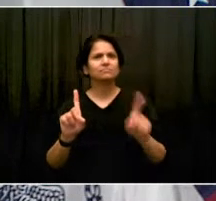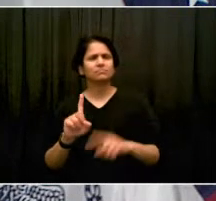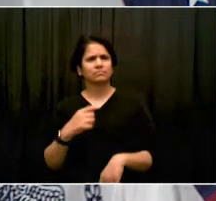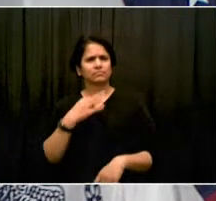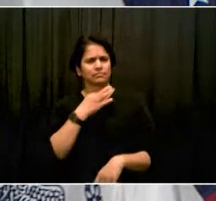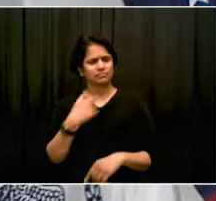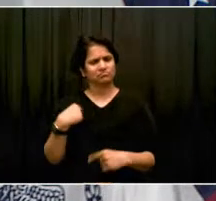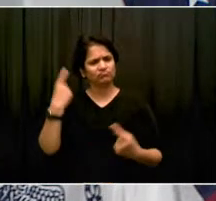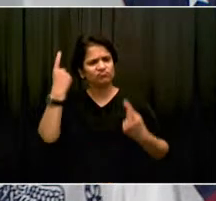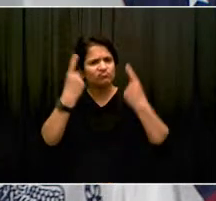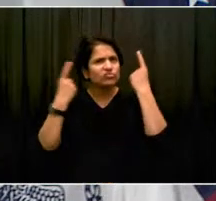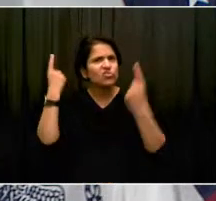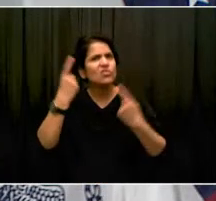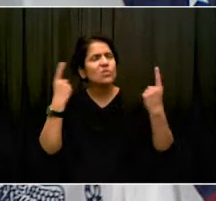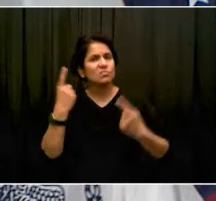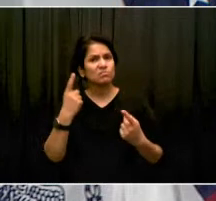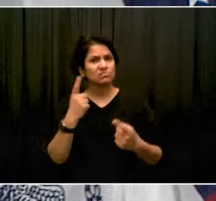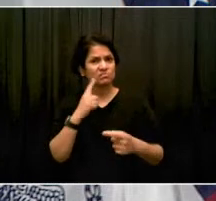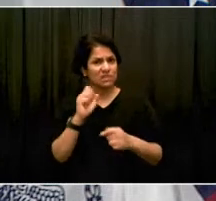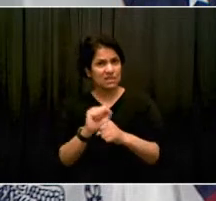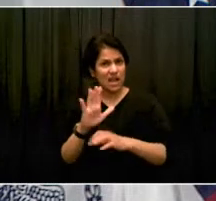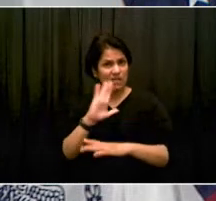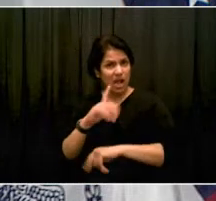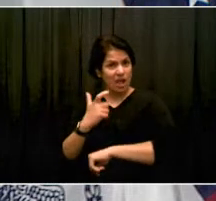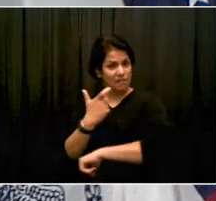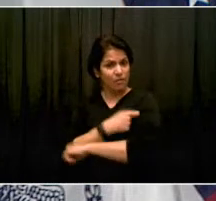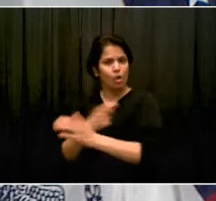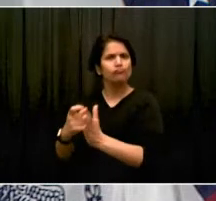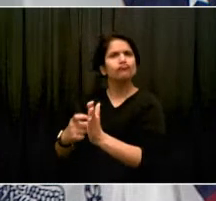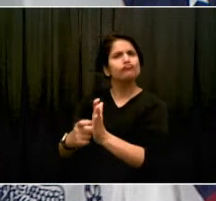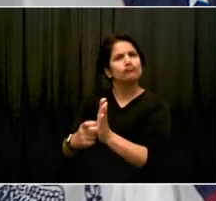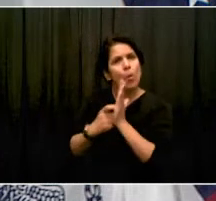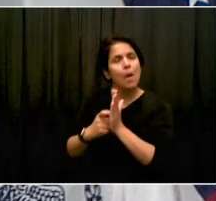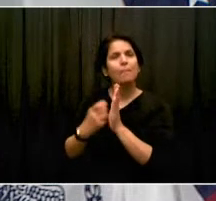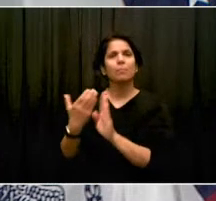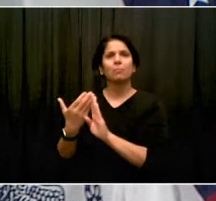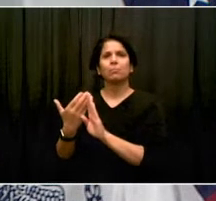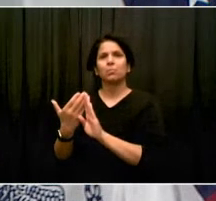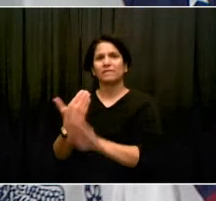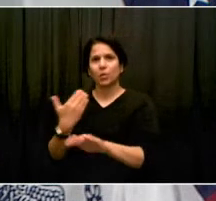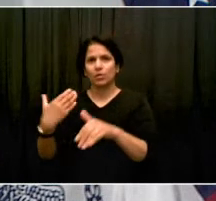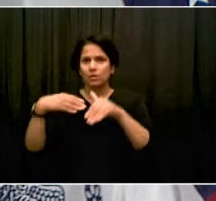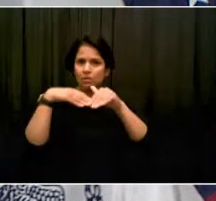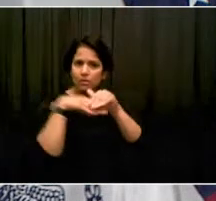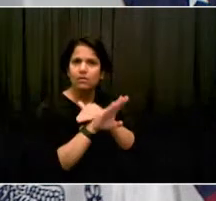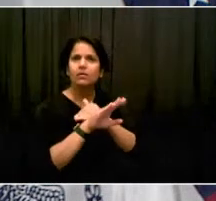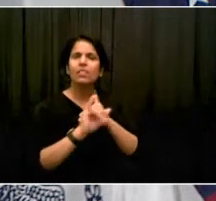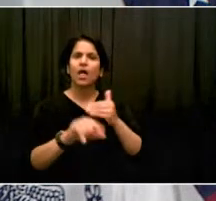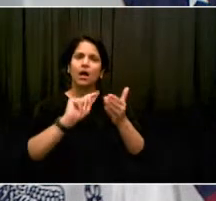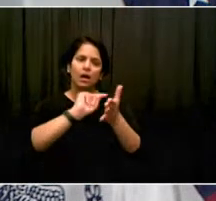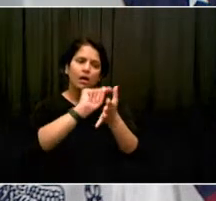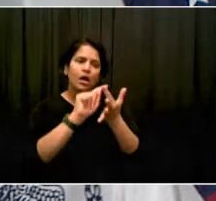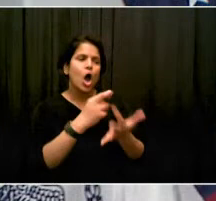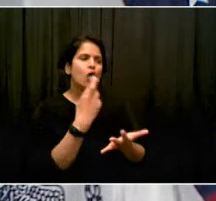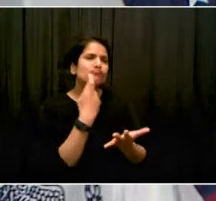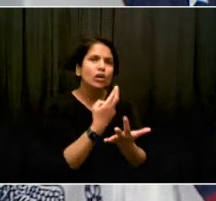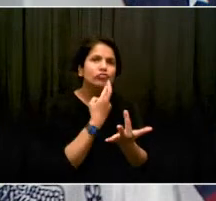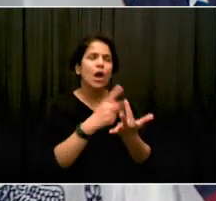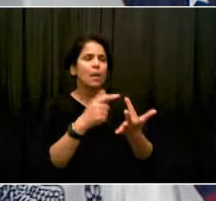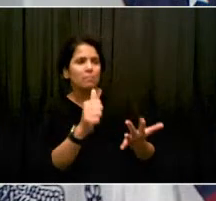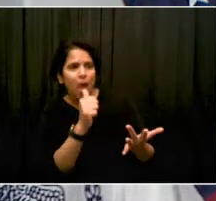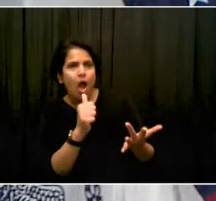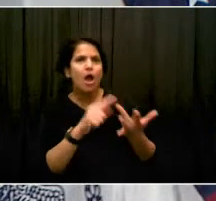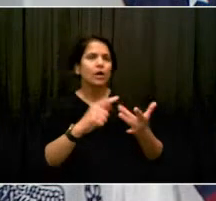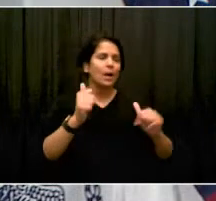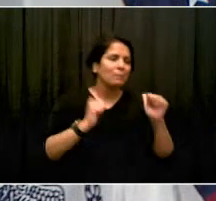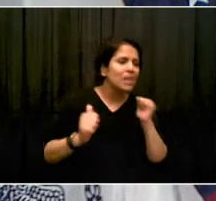requirements or proof of vaccination before you enter restaurants, bars, theaters? Because obviously not everybody will be